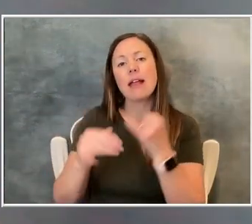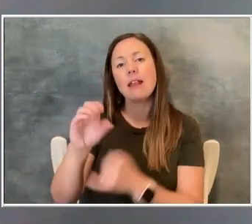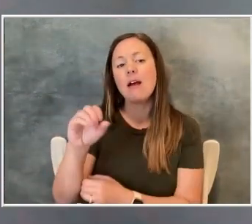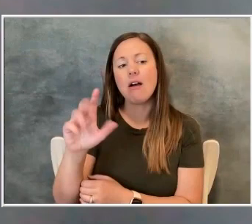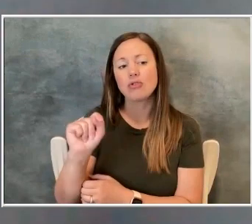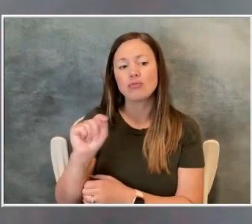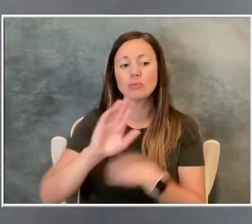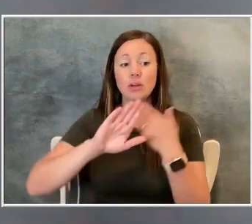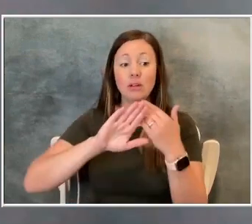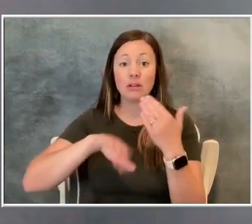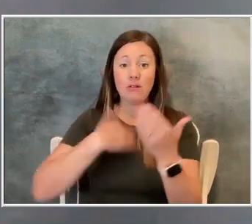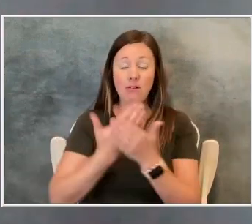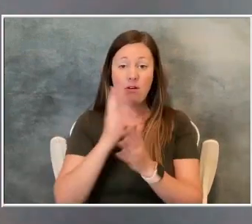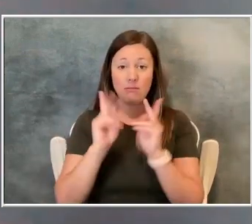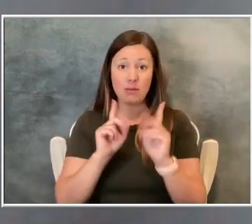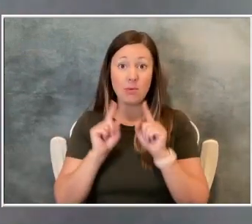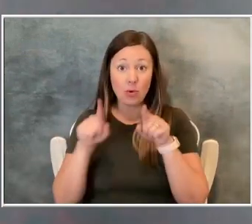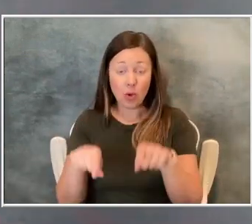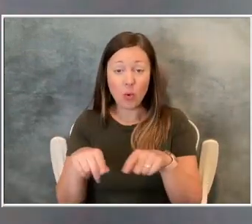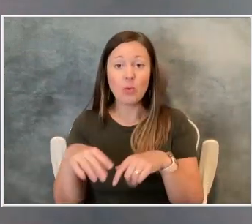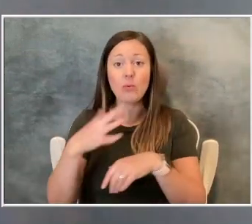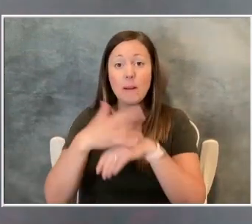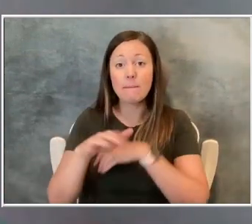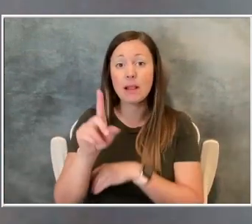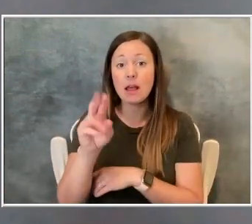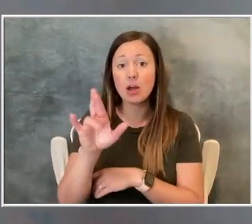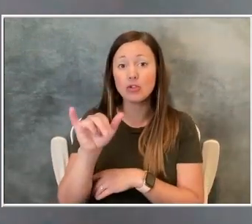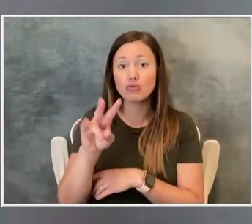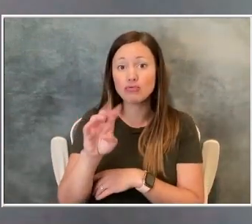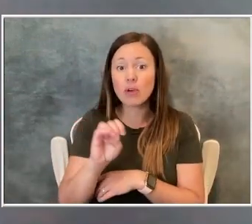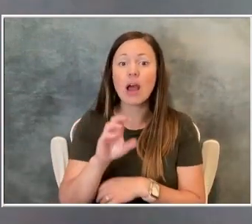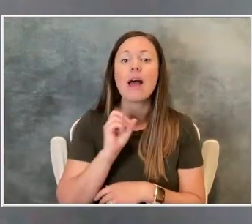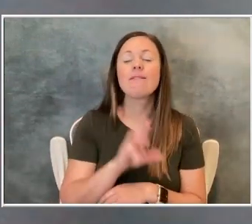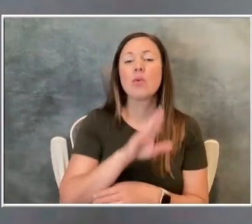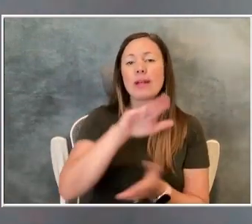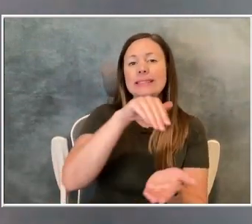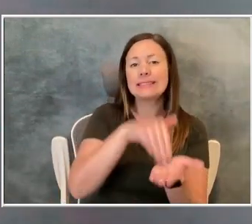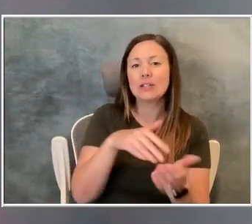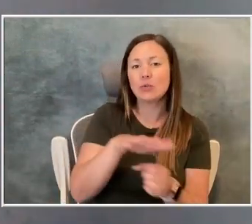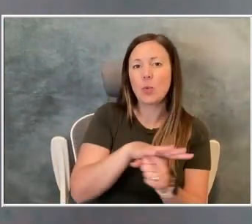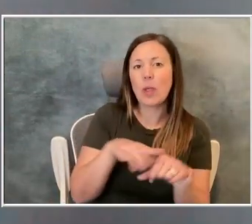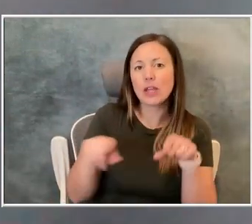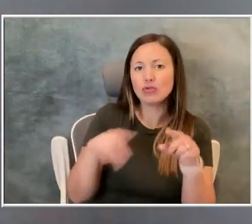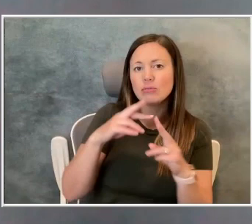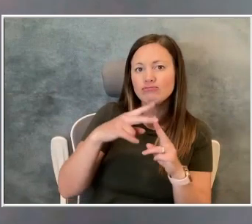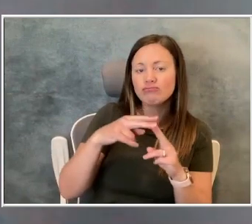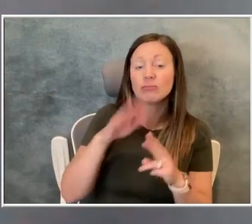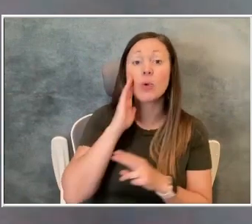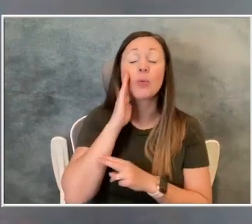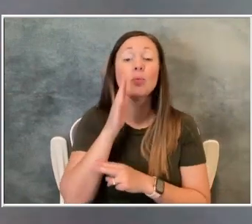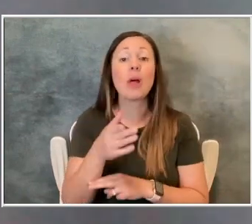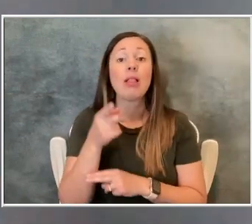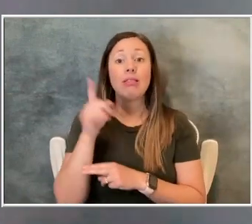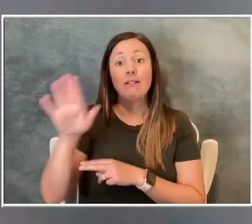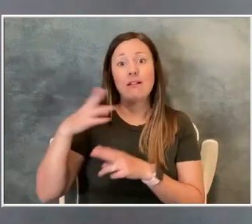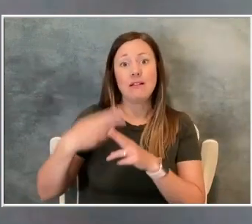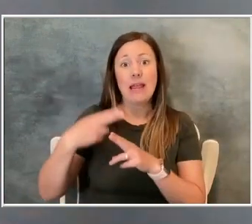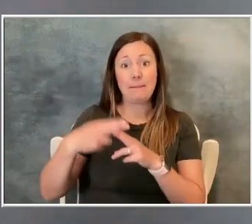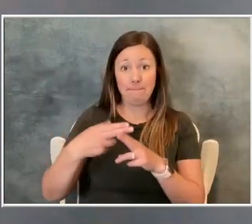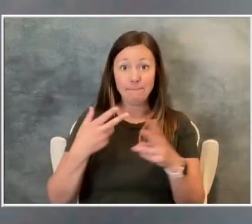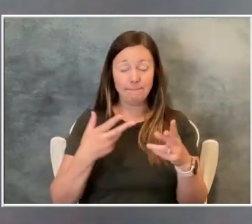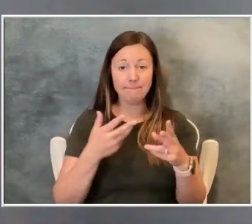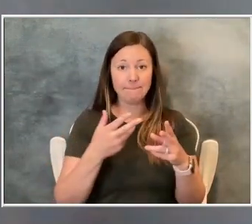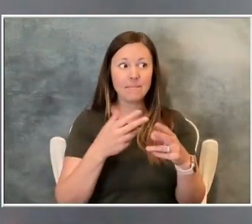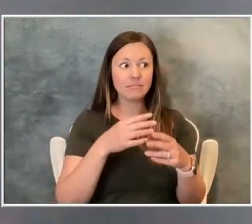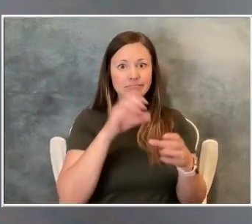All donors at blood drives or in our fixed center locations will be entered into a drawing